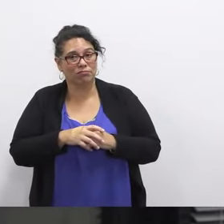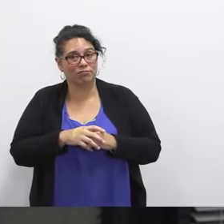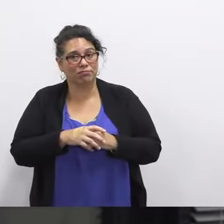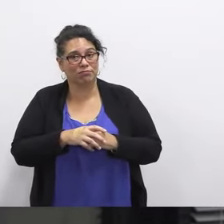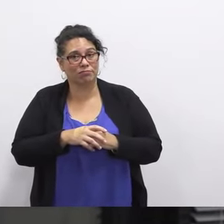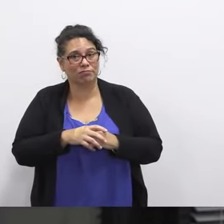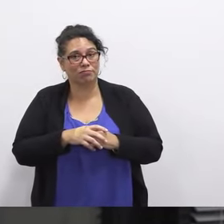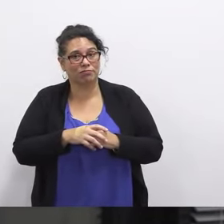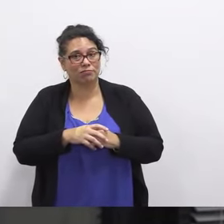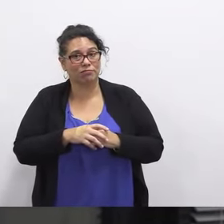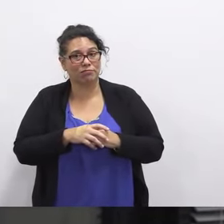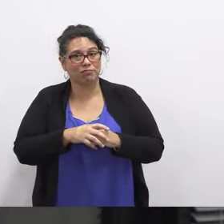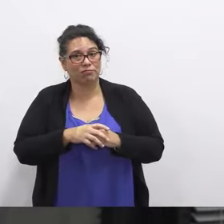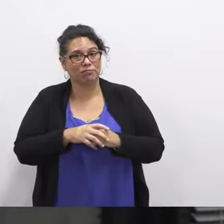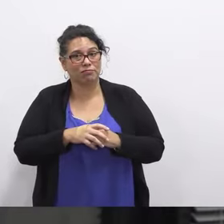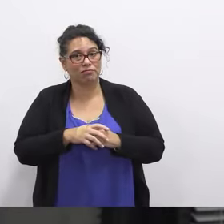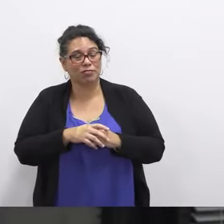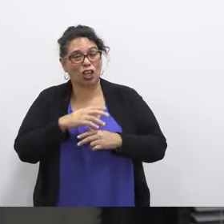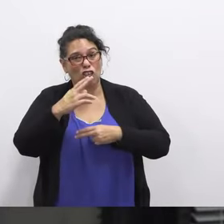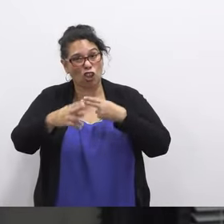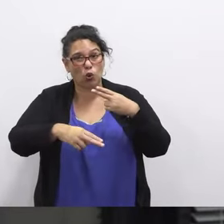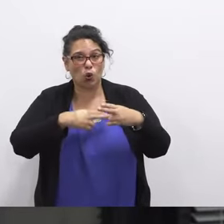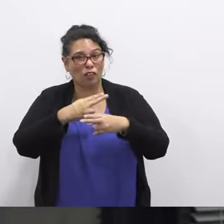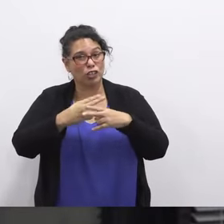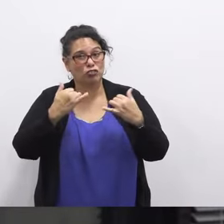The universe is speaking to us.